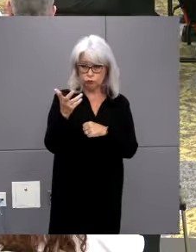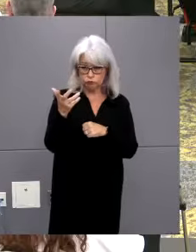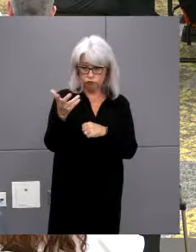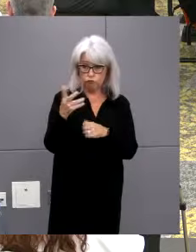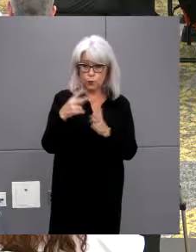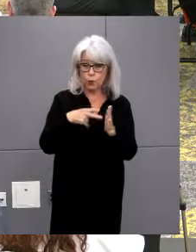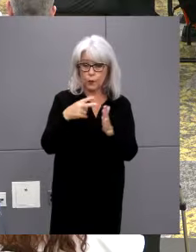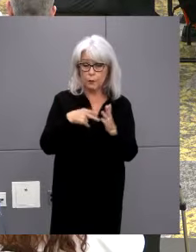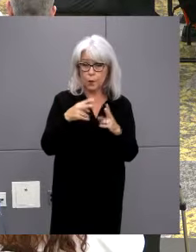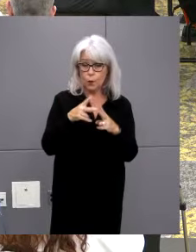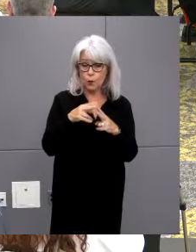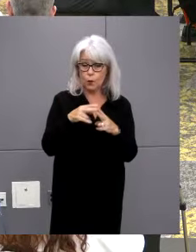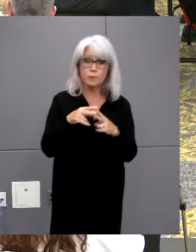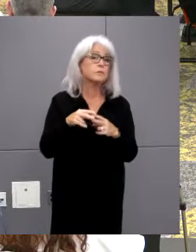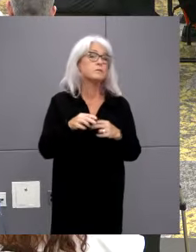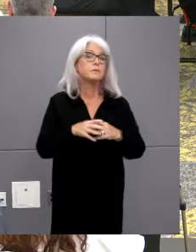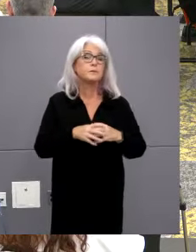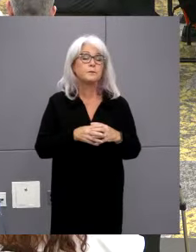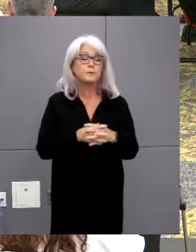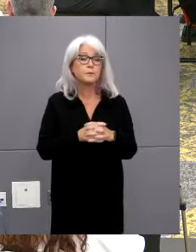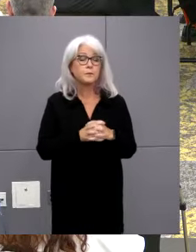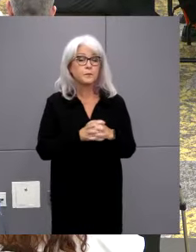read both of them, please?